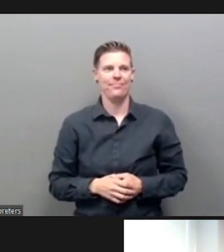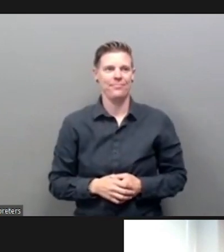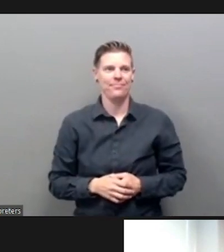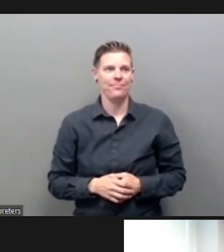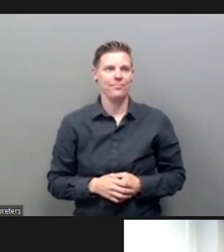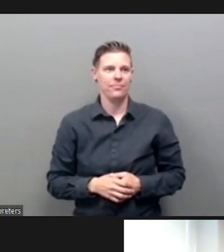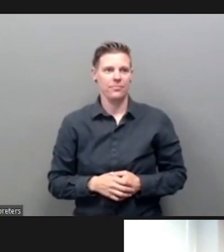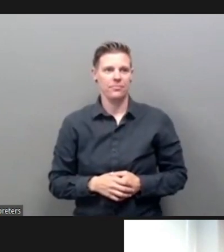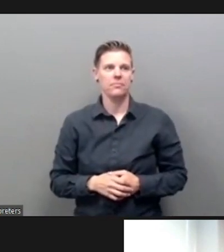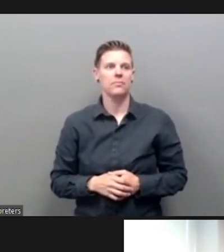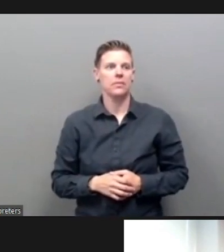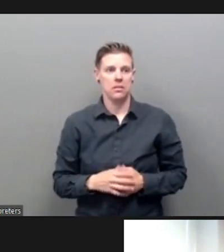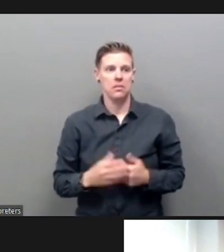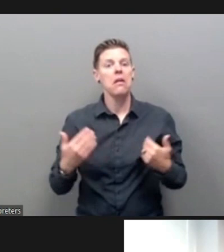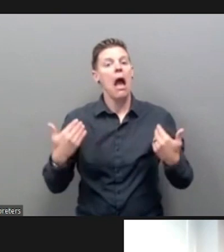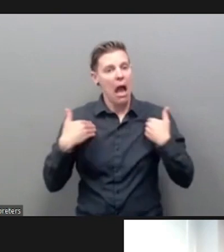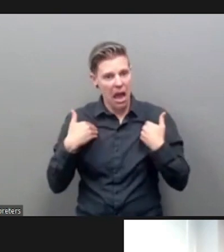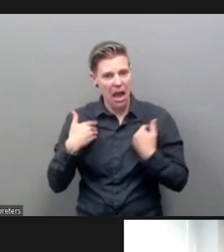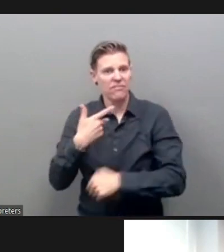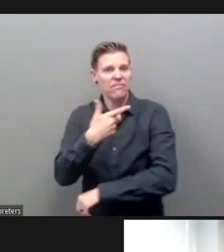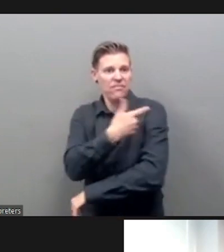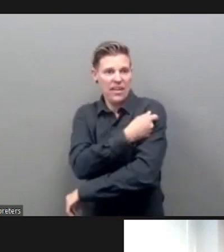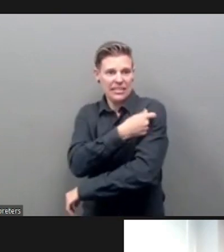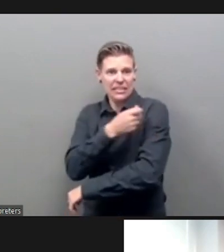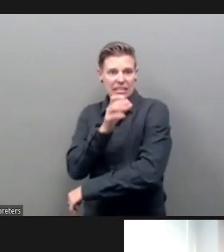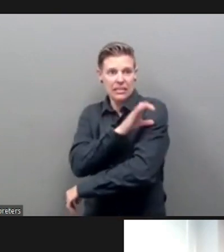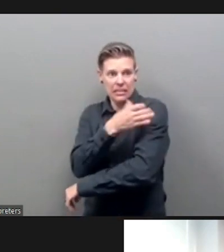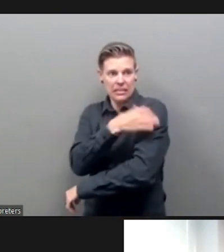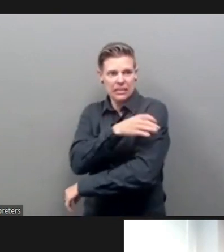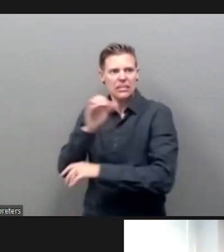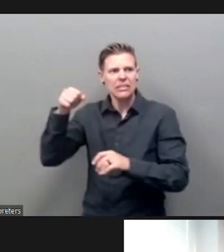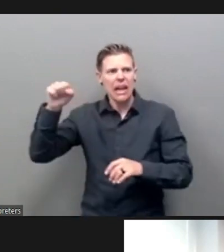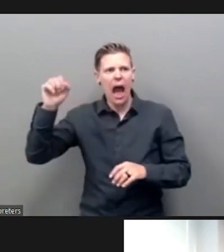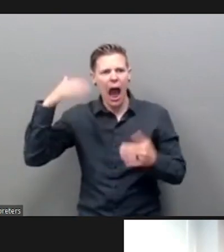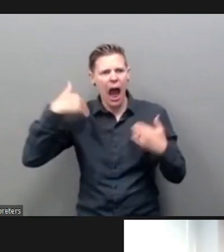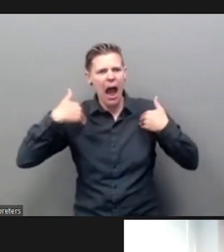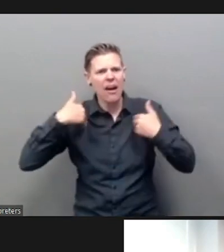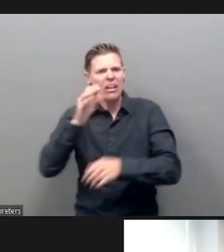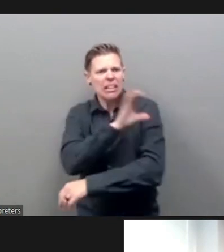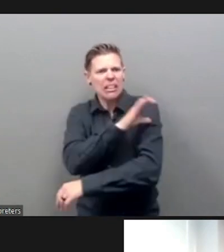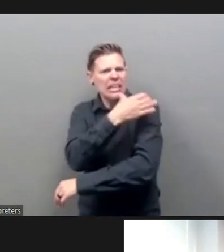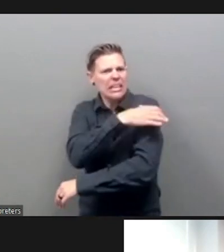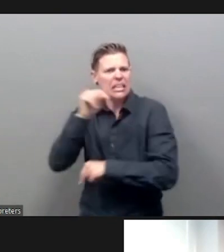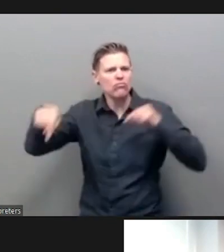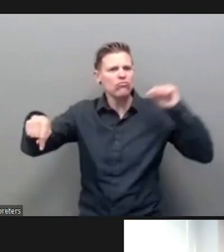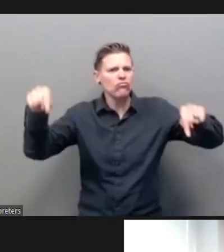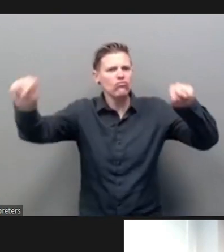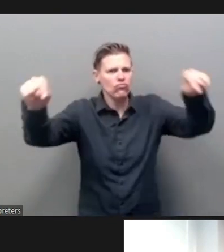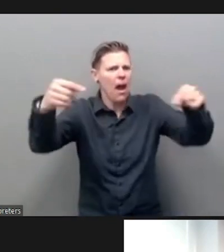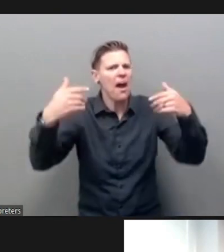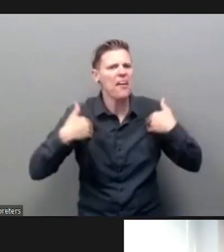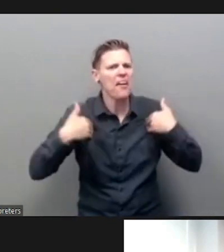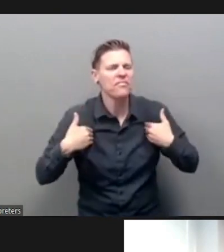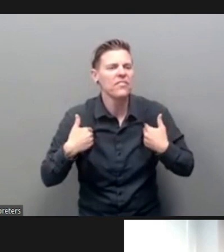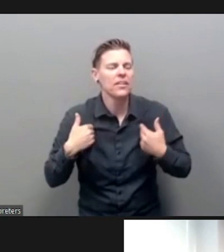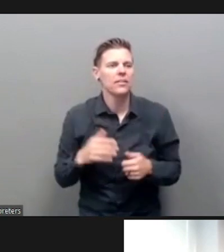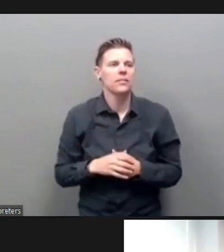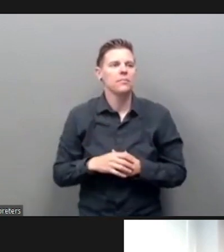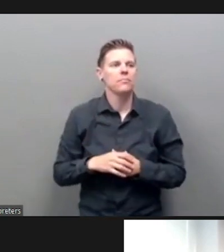now, Laura. Yes. Around the state, and there'll be more. Yes. One little math point was when we came up with